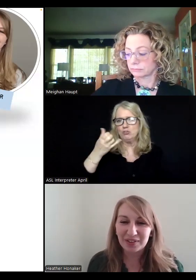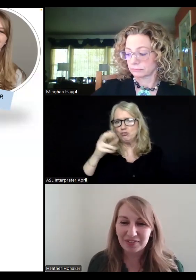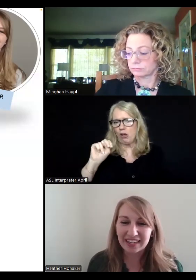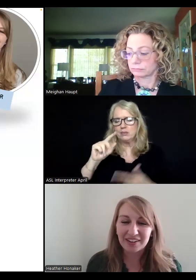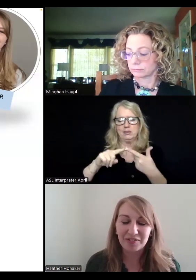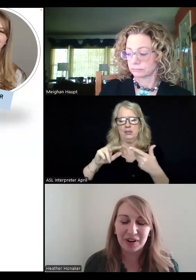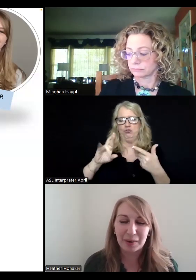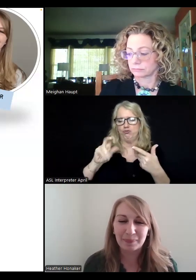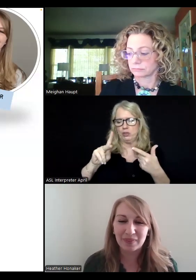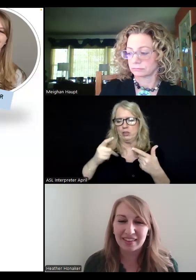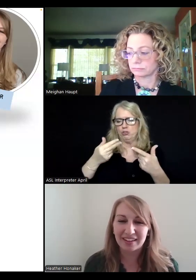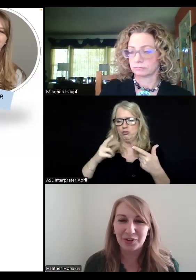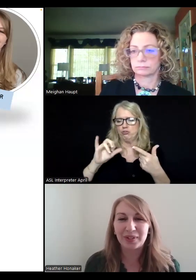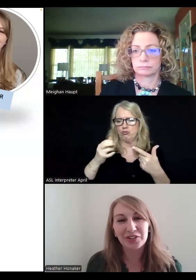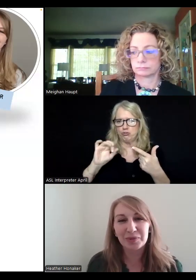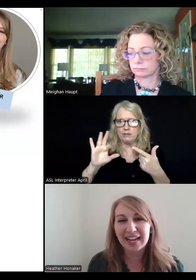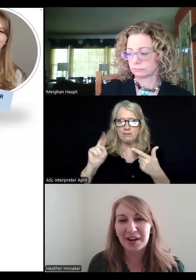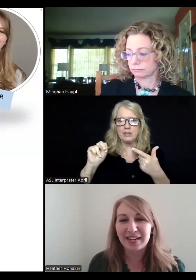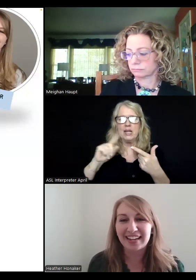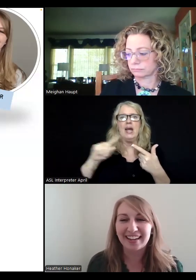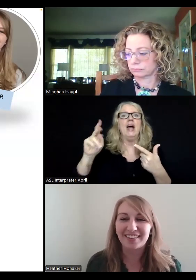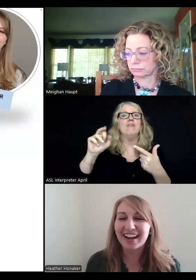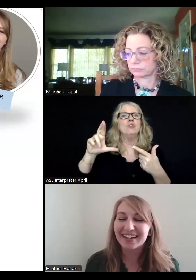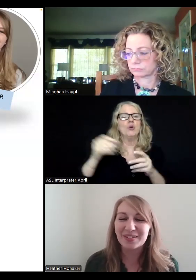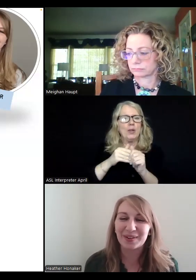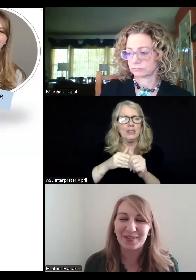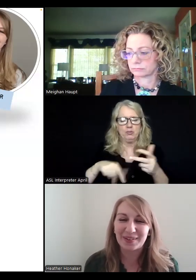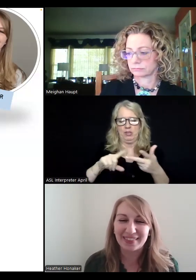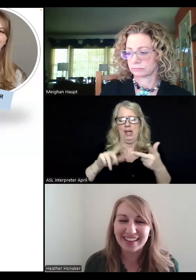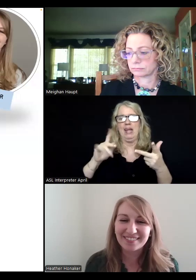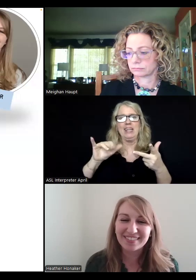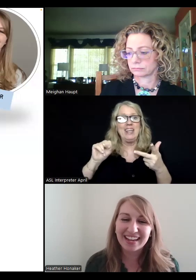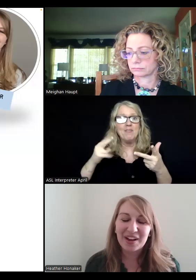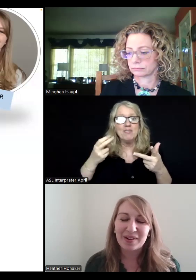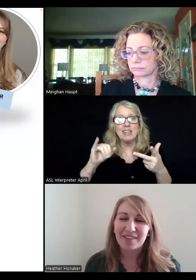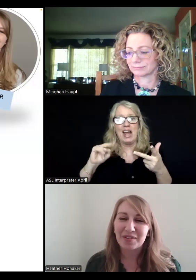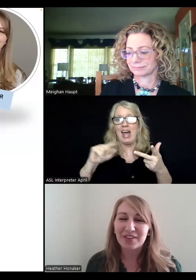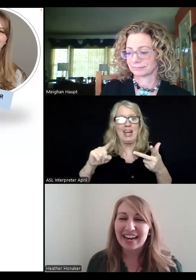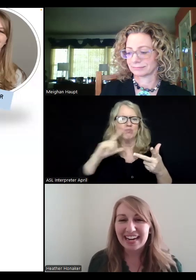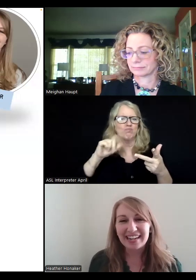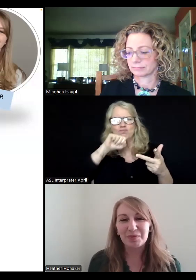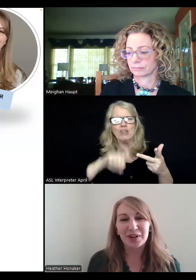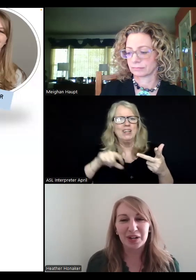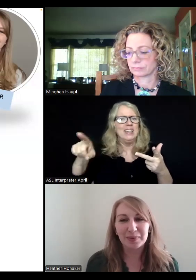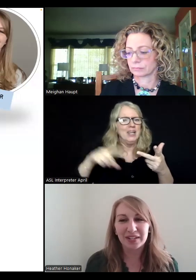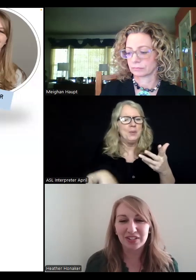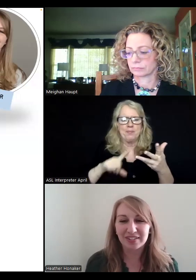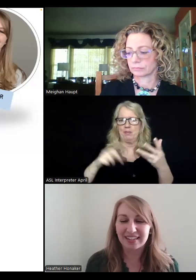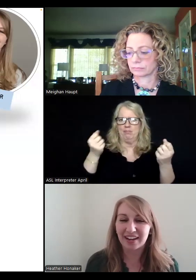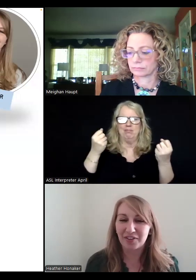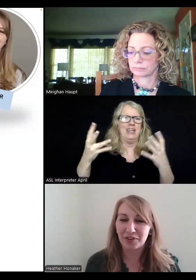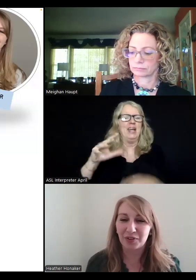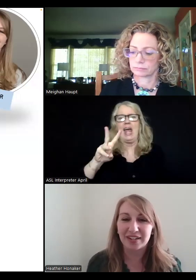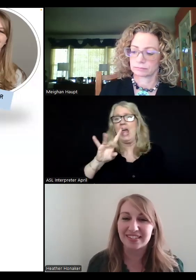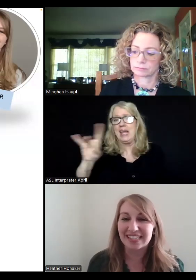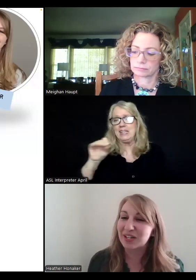Rick Griffin from the Neuro Leadership Academy, and Kevin Hines, who we all know and love. We have over 80 workshop sessions